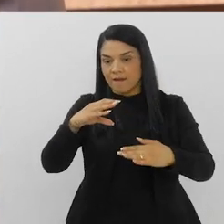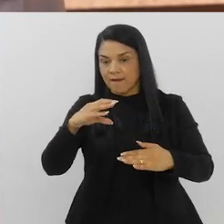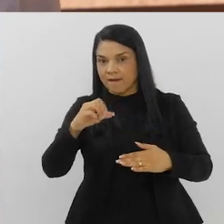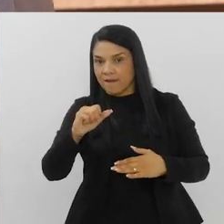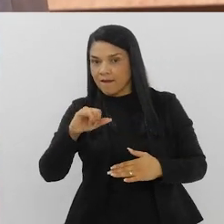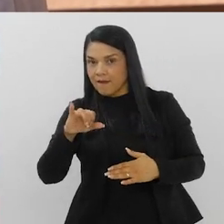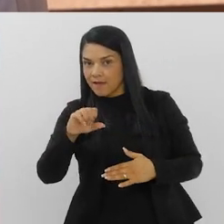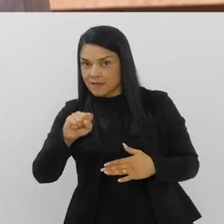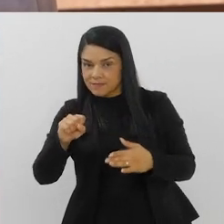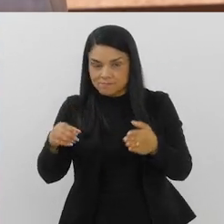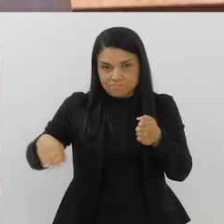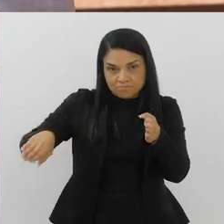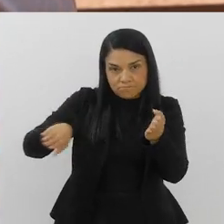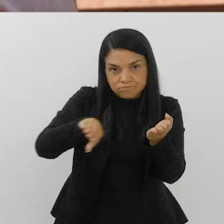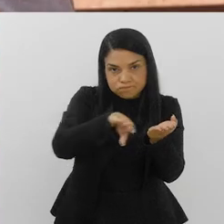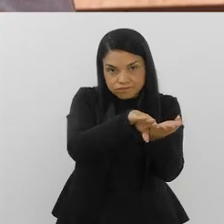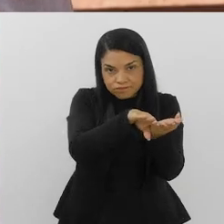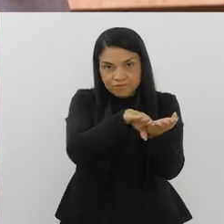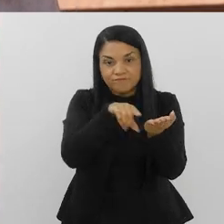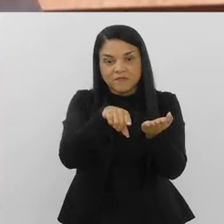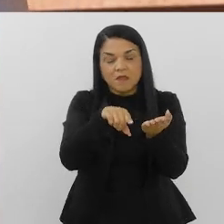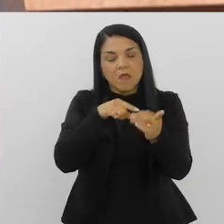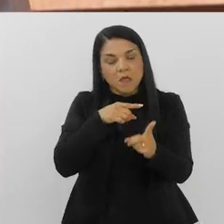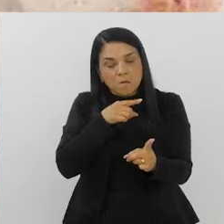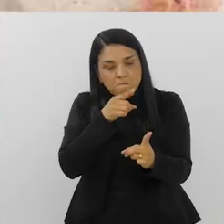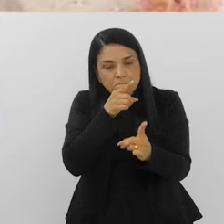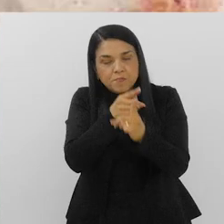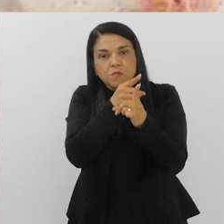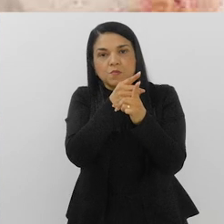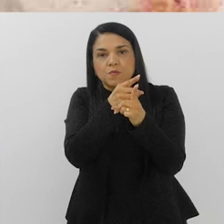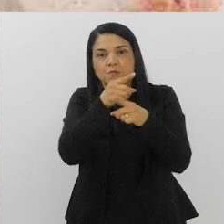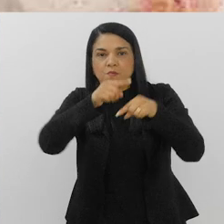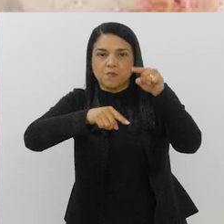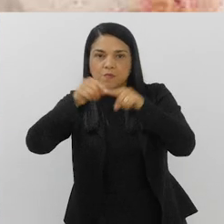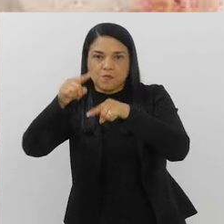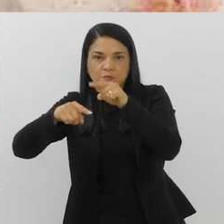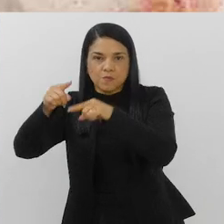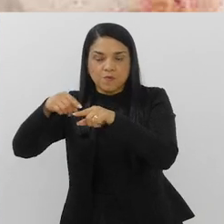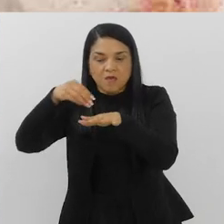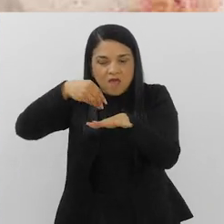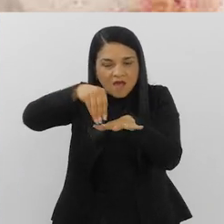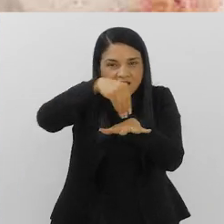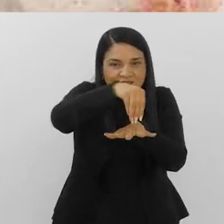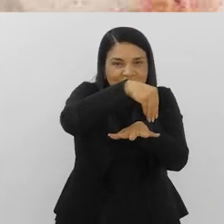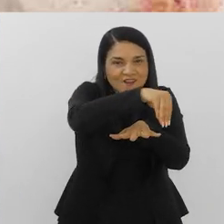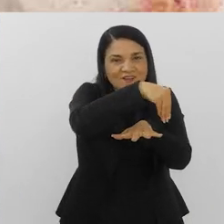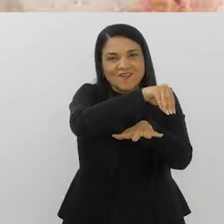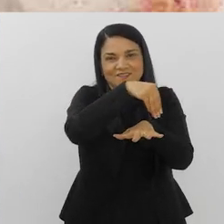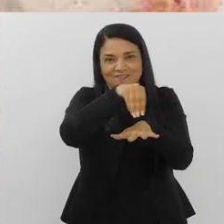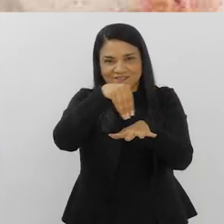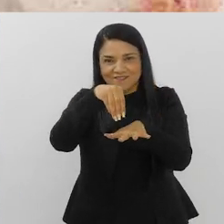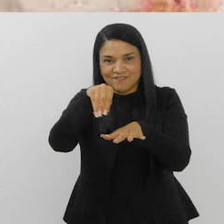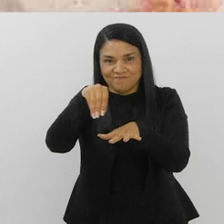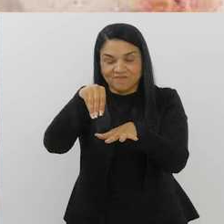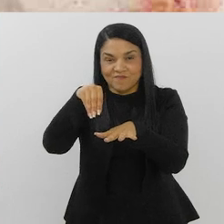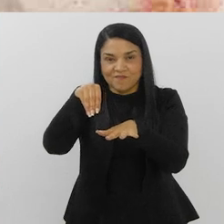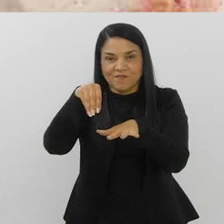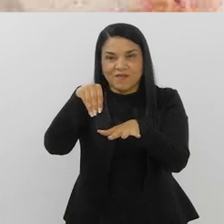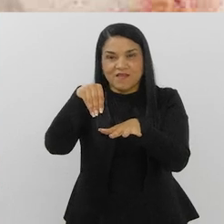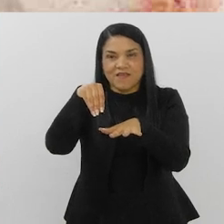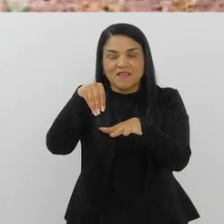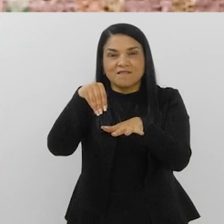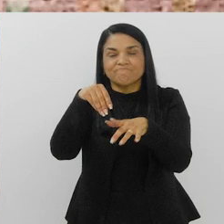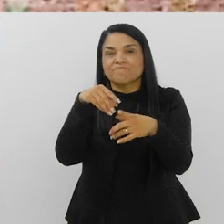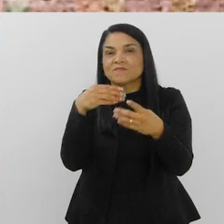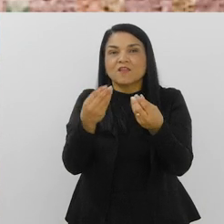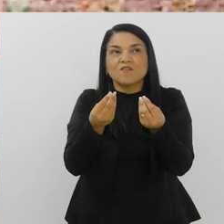the Casio revealed these pieces arqueological that were